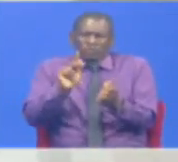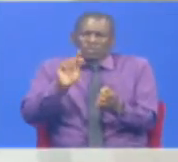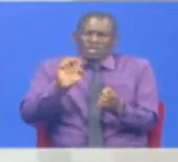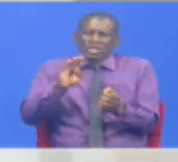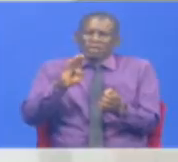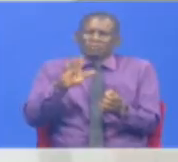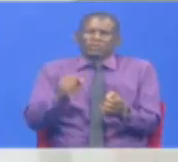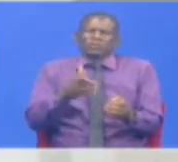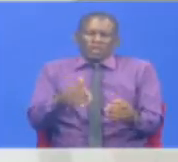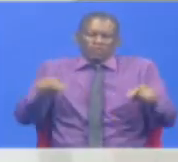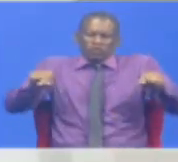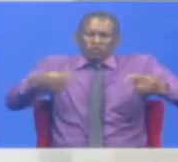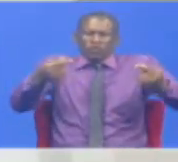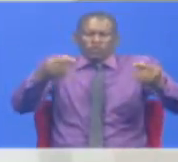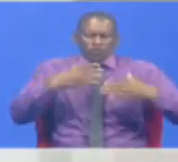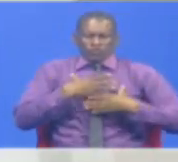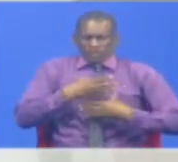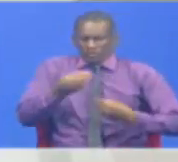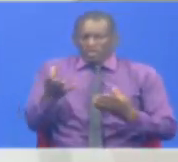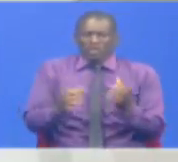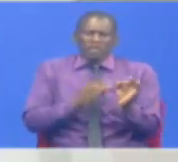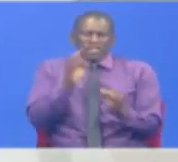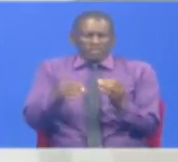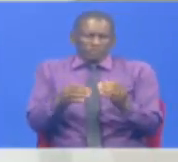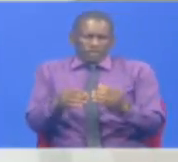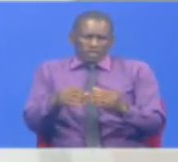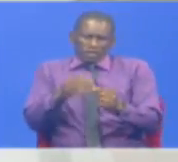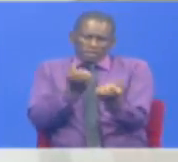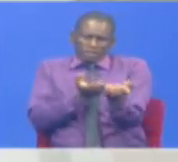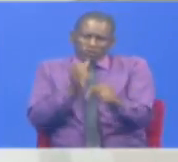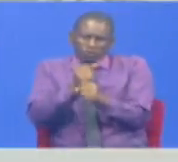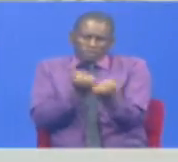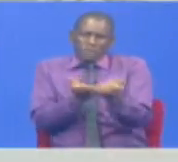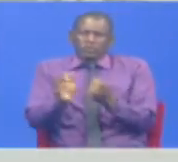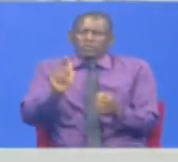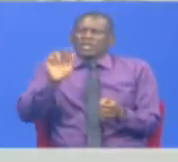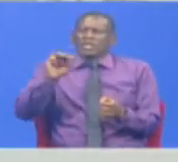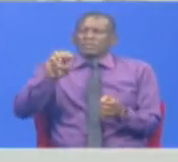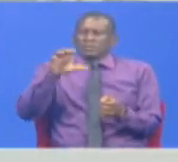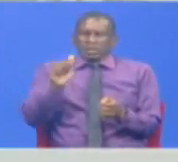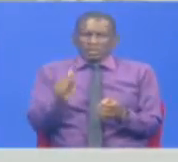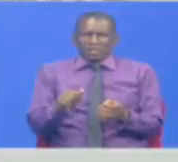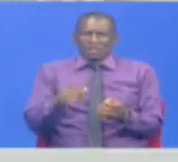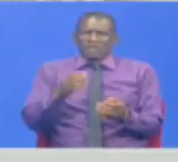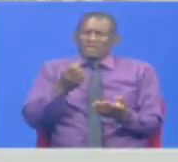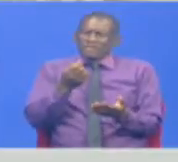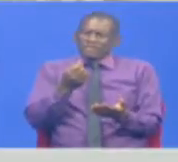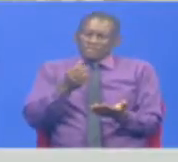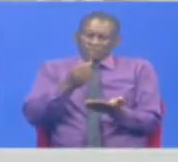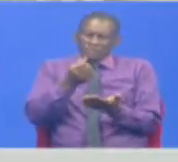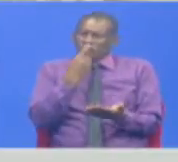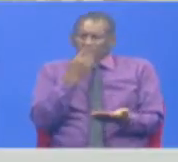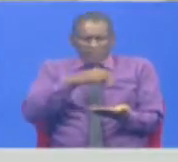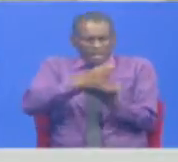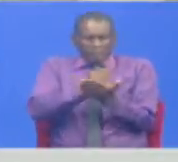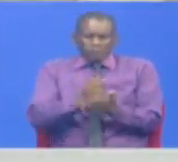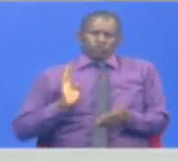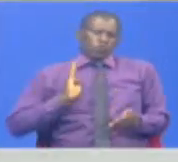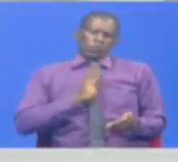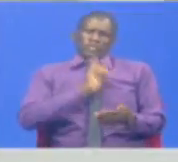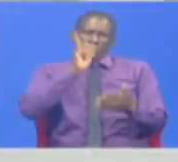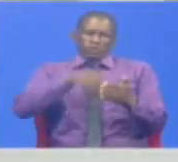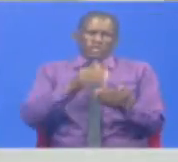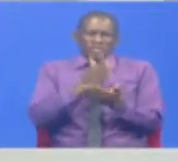there. But as whether they trade with KEMSA, I may not be... The Pharmacy and Poisons Board claims some members of the KEMSA board